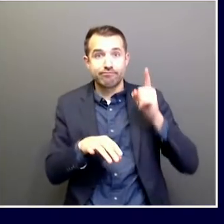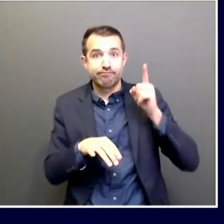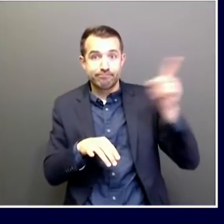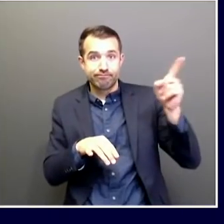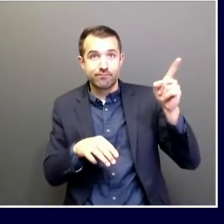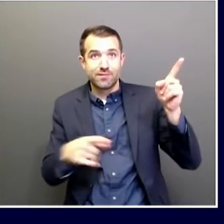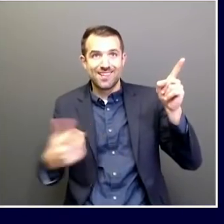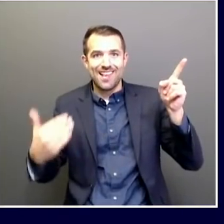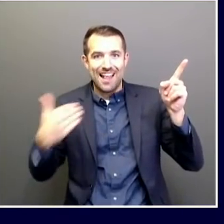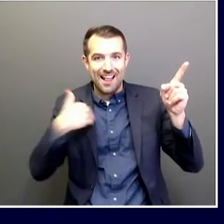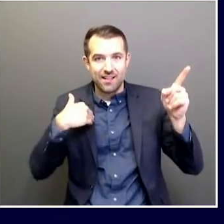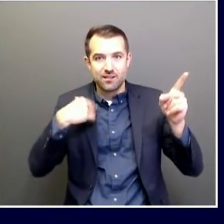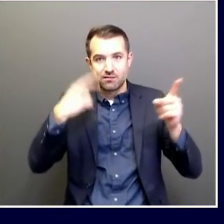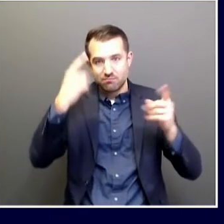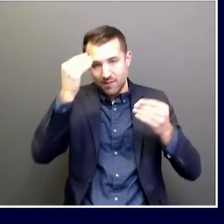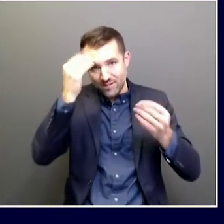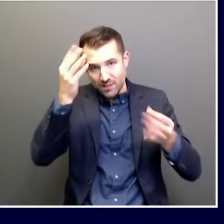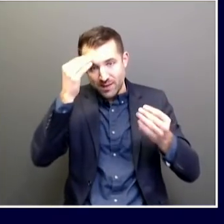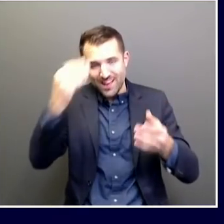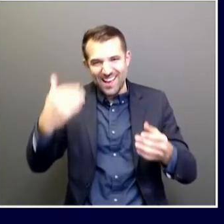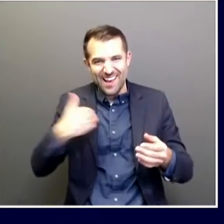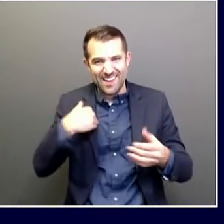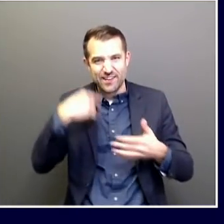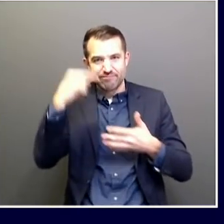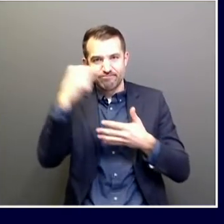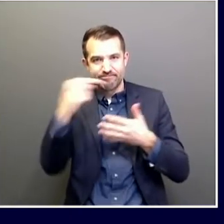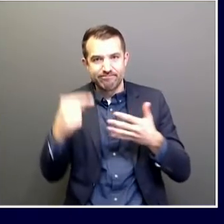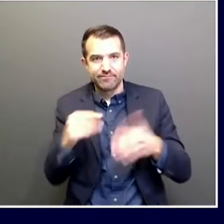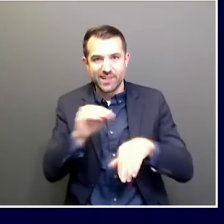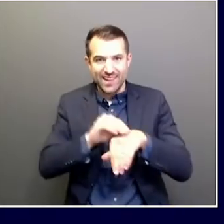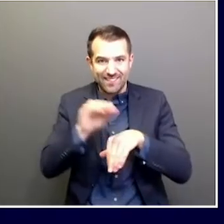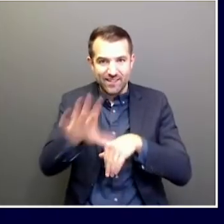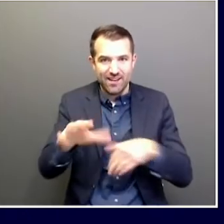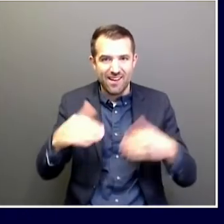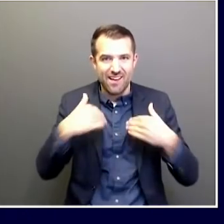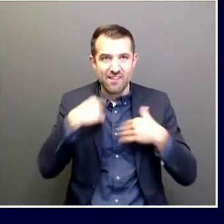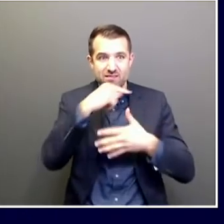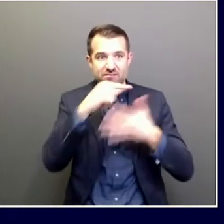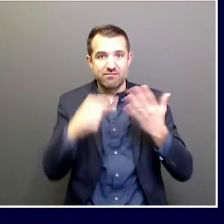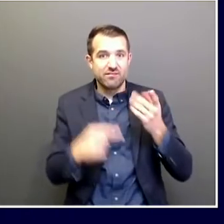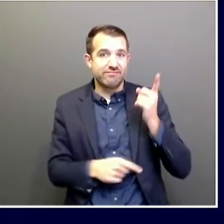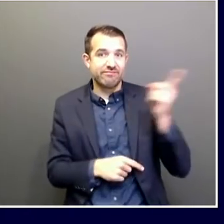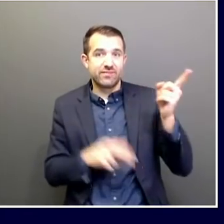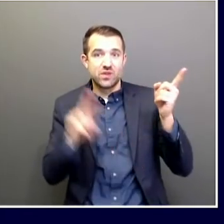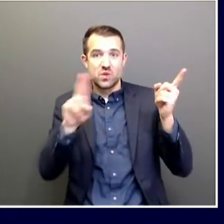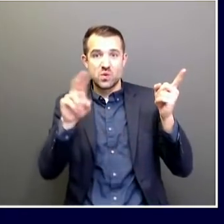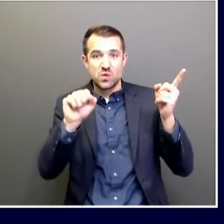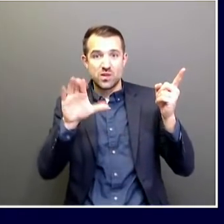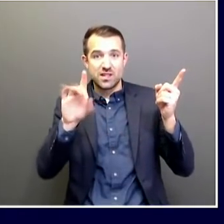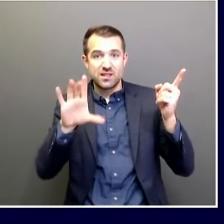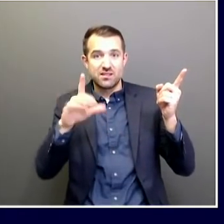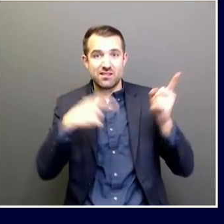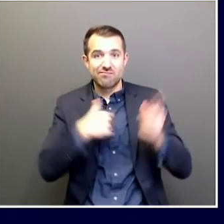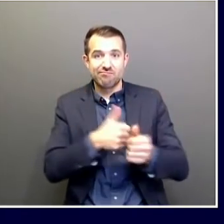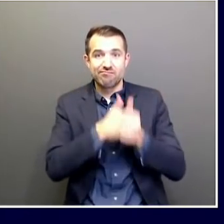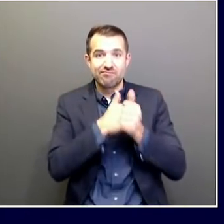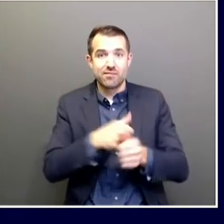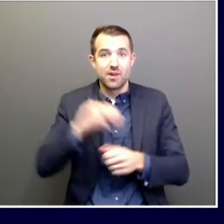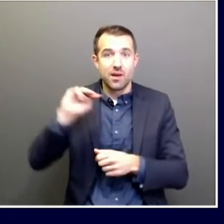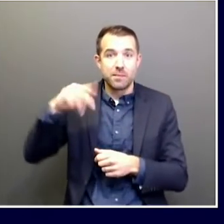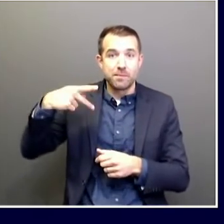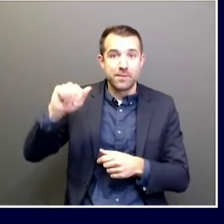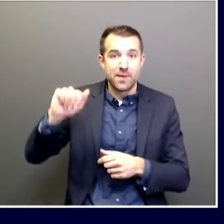documents and confusion, we do refer our actors to that. We do know that Maine Principals Association has been working with the Maine